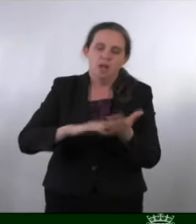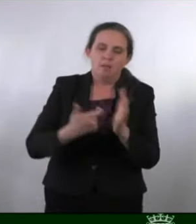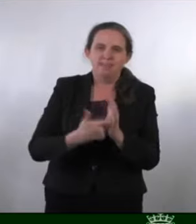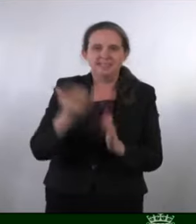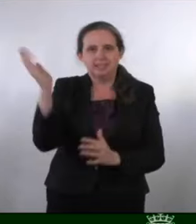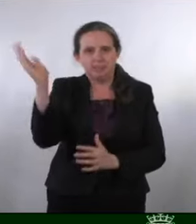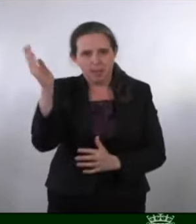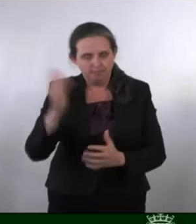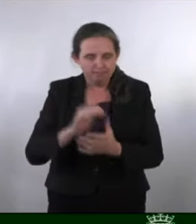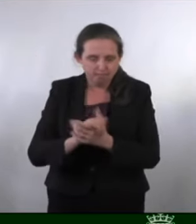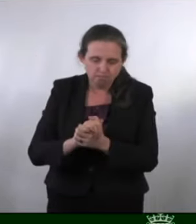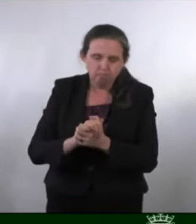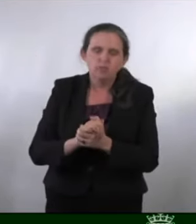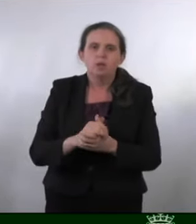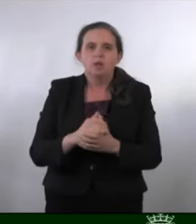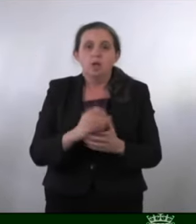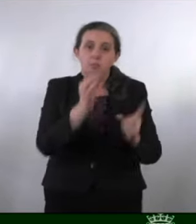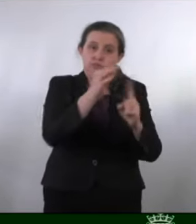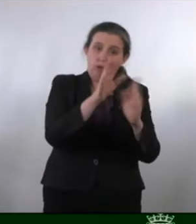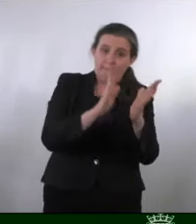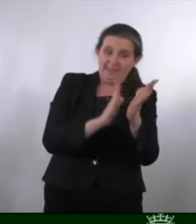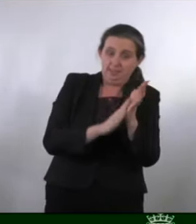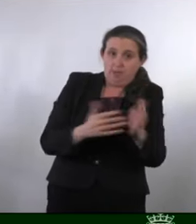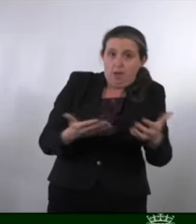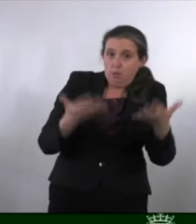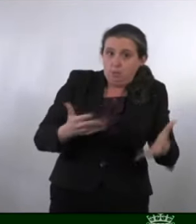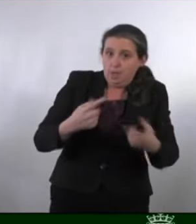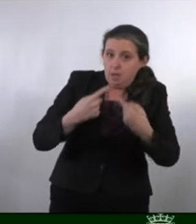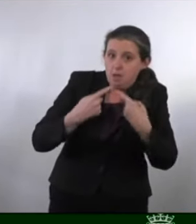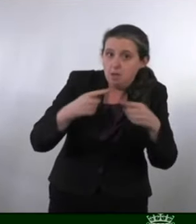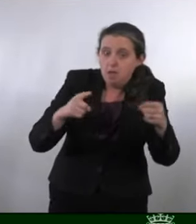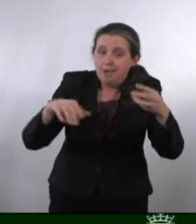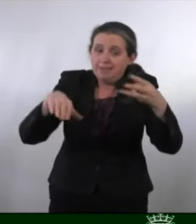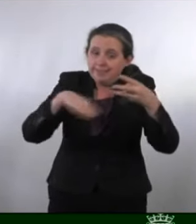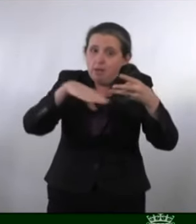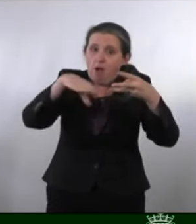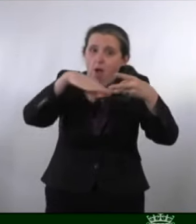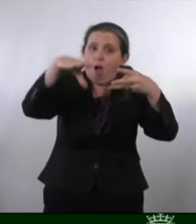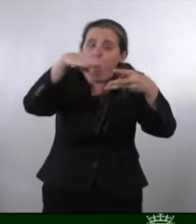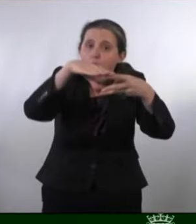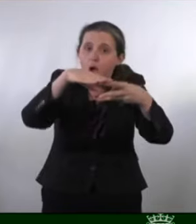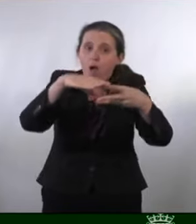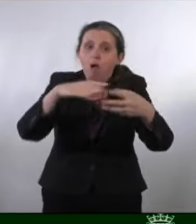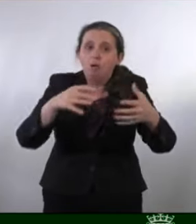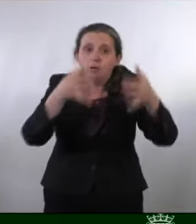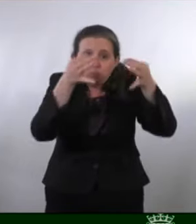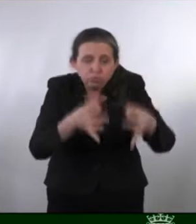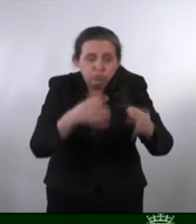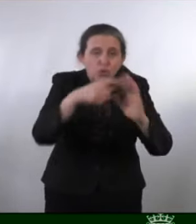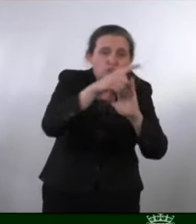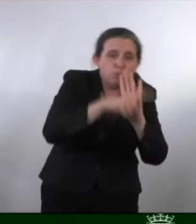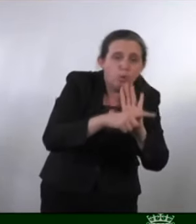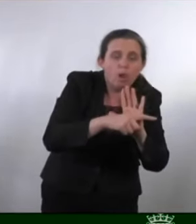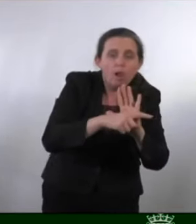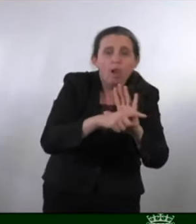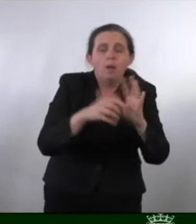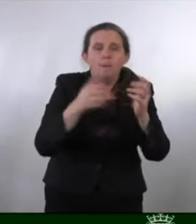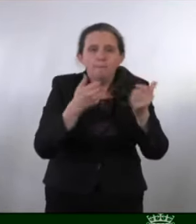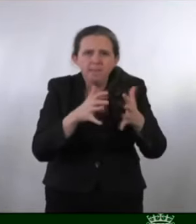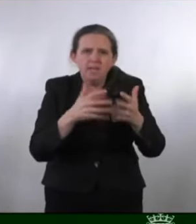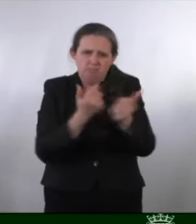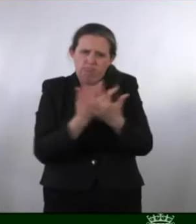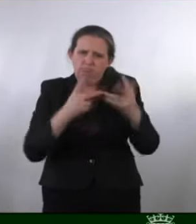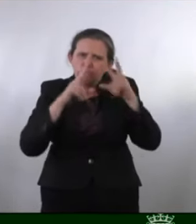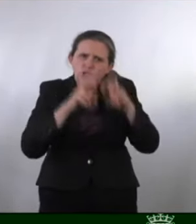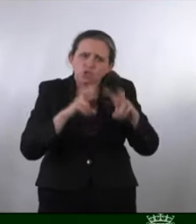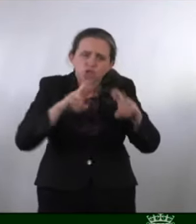Minister today is calibrated very carefully, learning all of the lessons from the lockdowns that have been